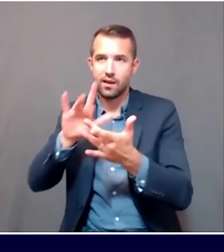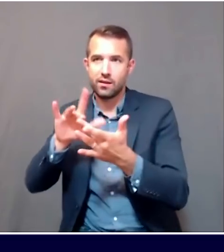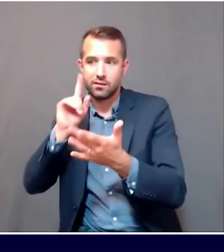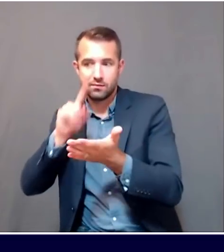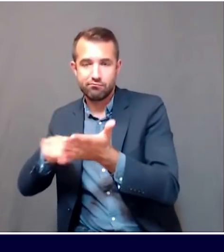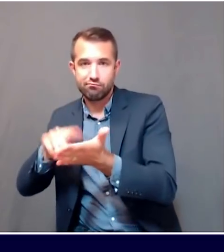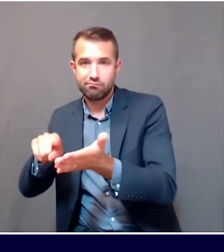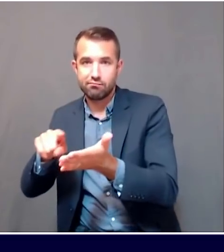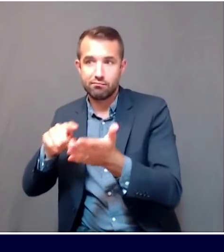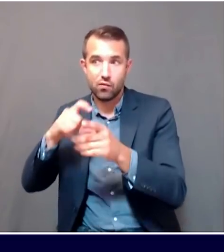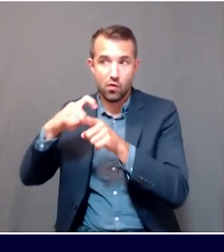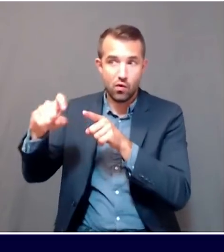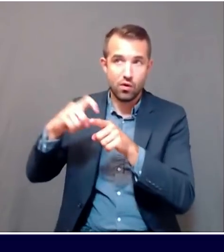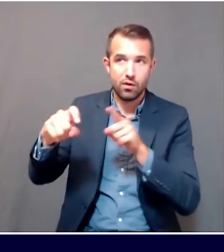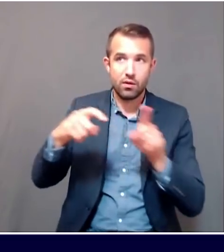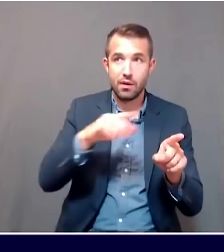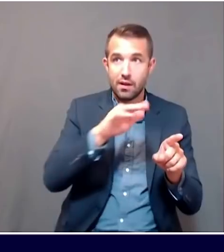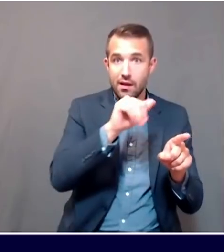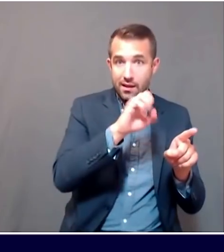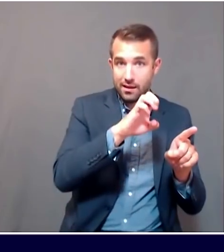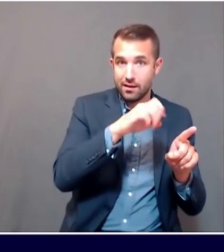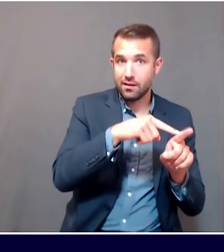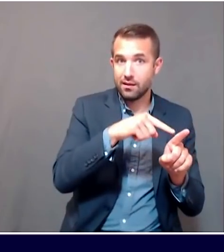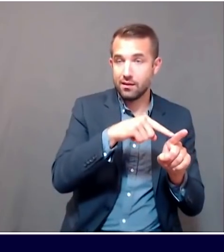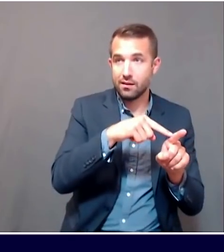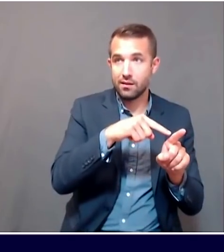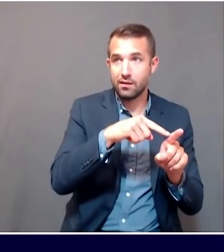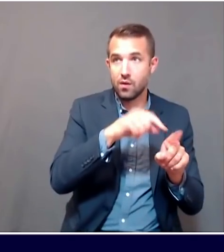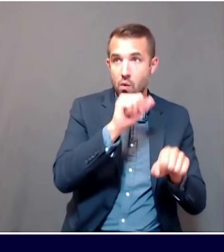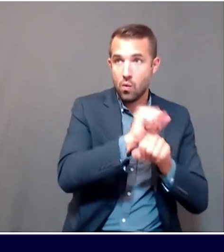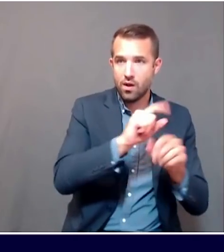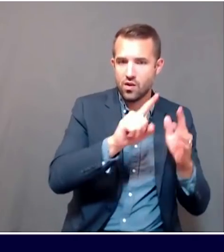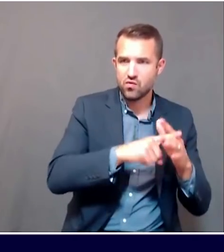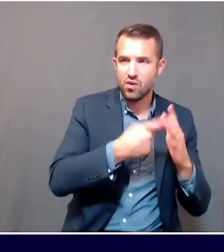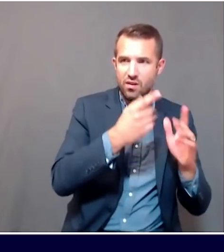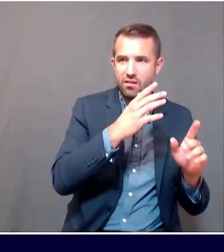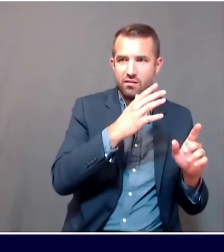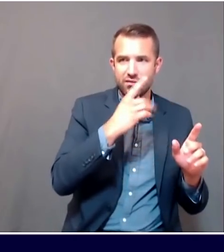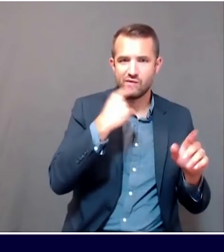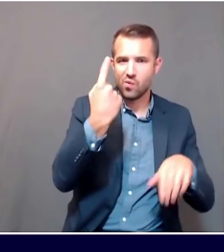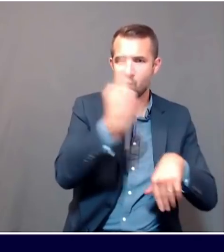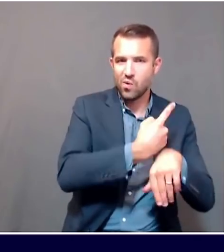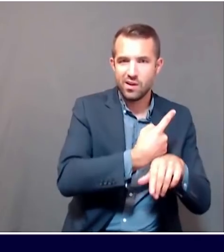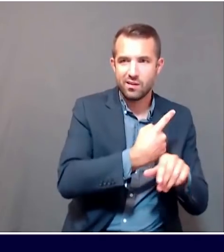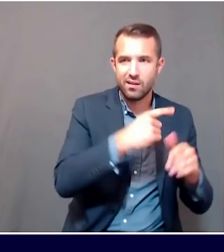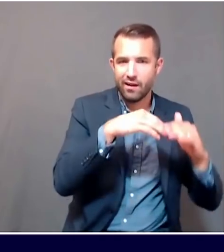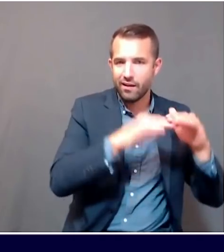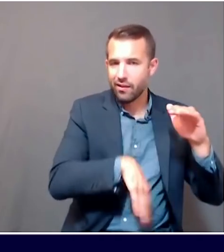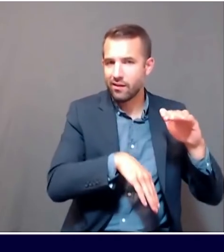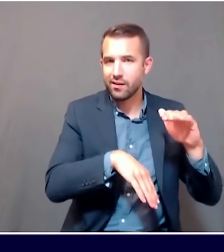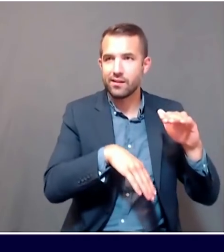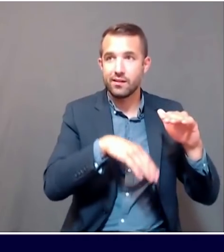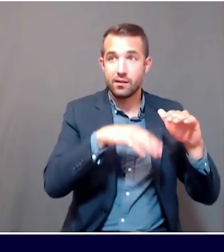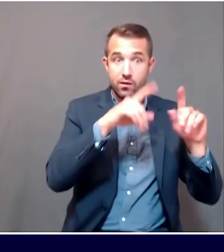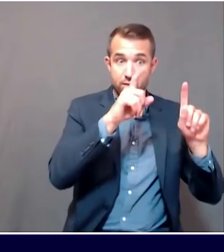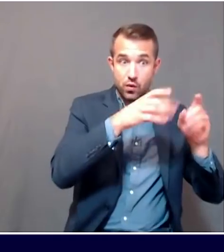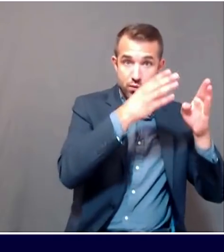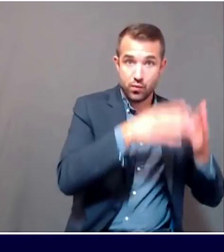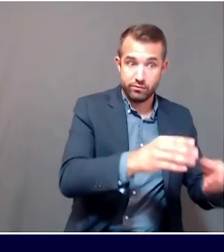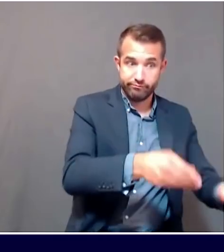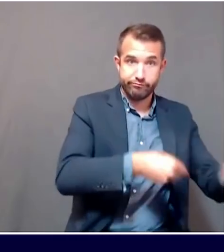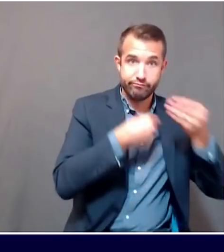investigator does their work in that first day from when the person receives their result from